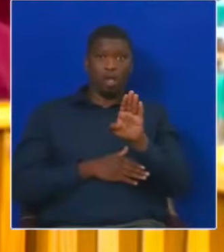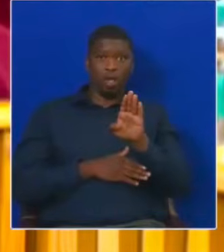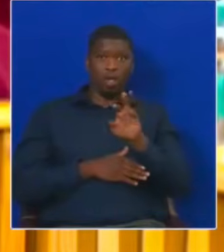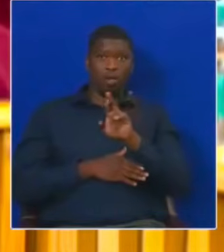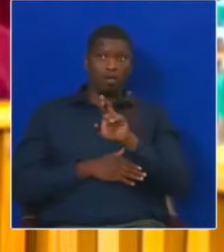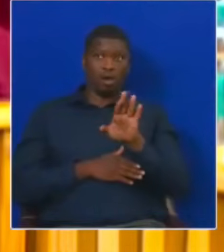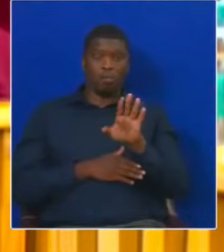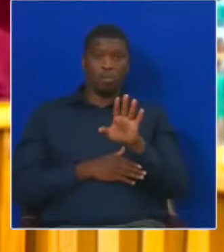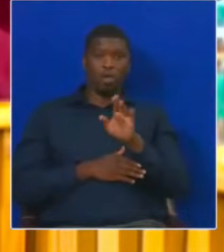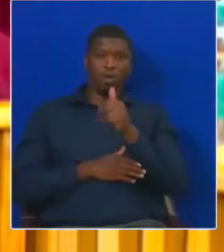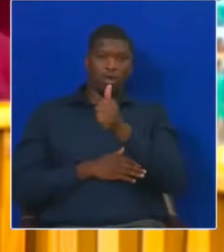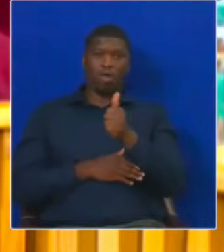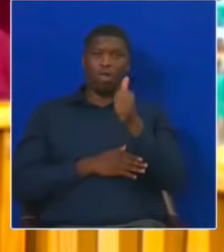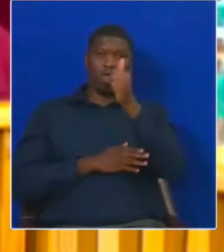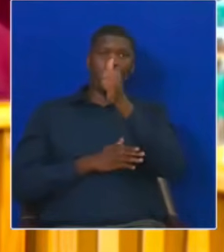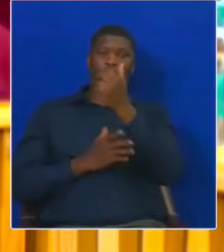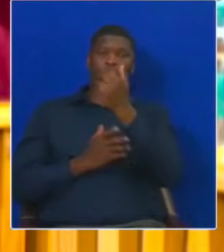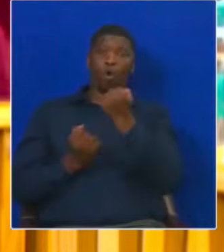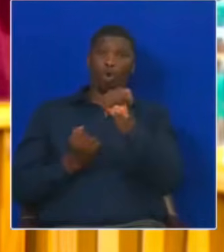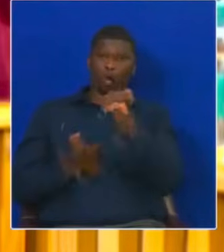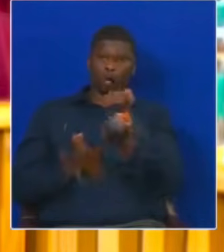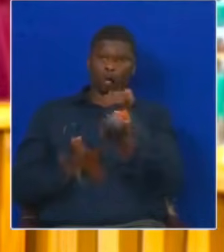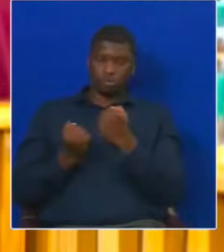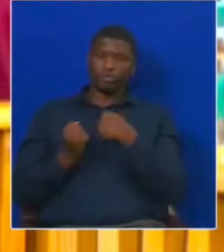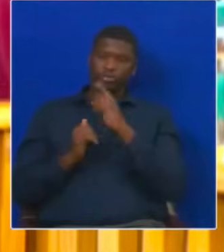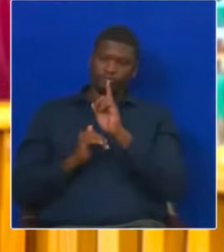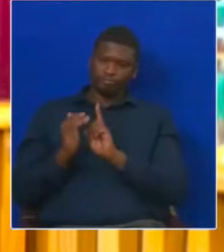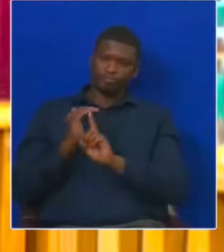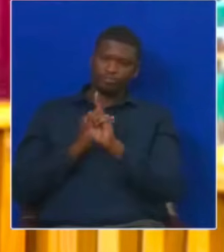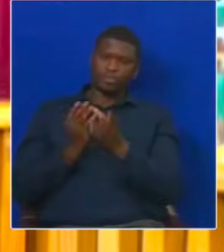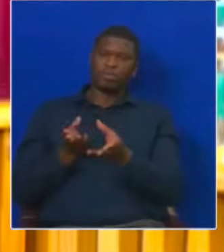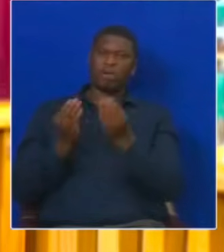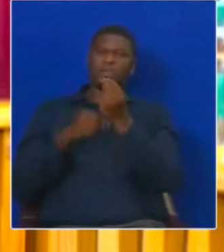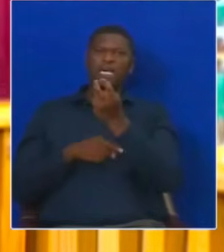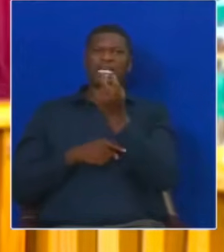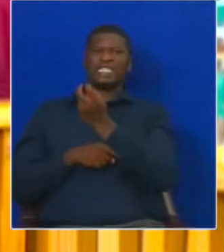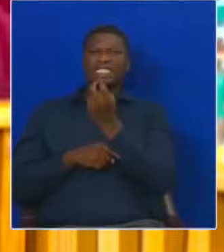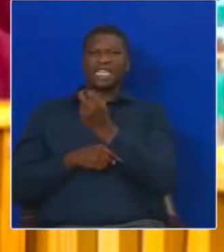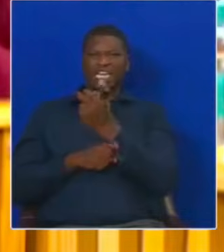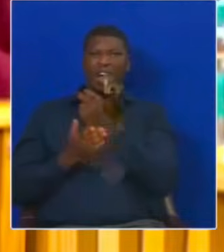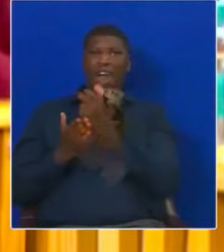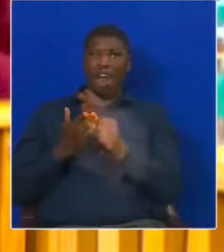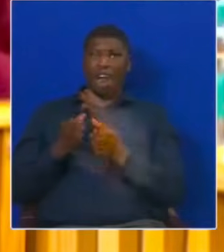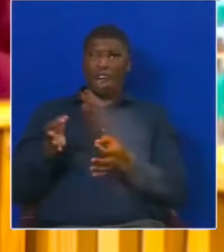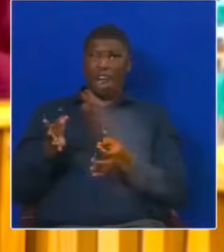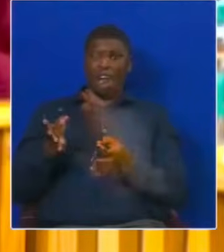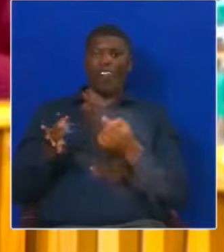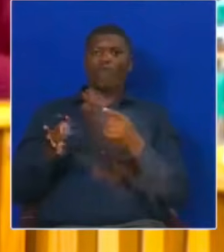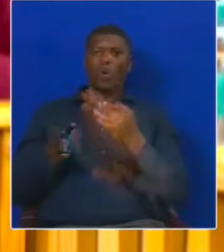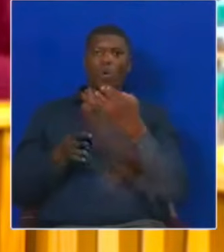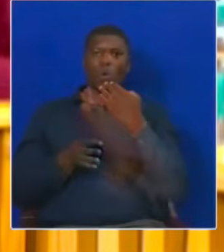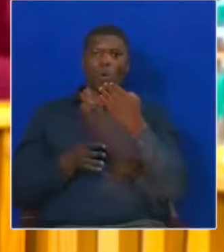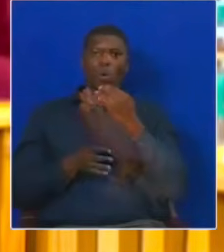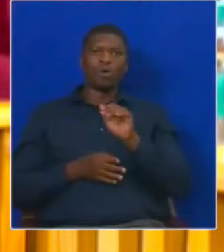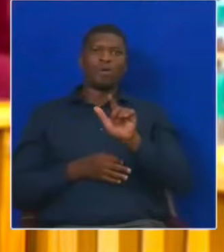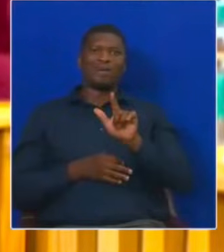for a search warrant at Lucky Molefe's appointment.